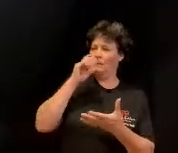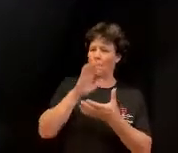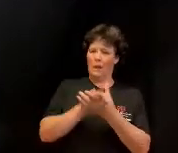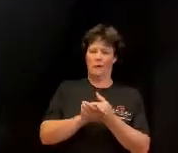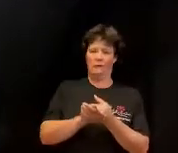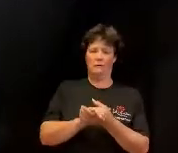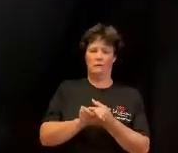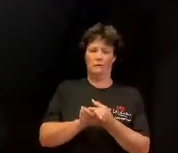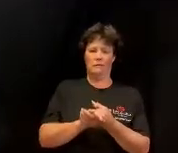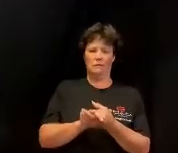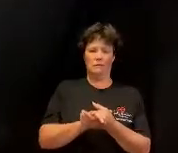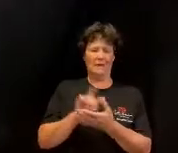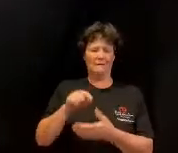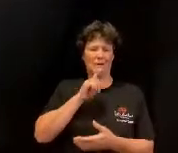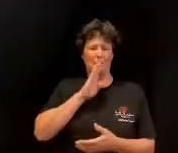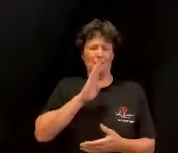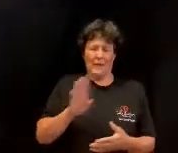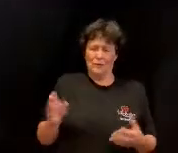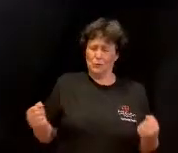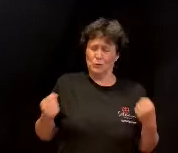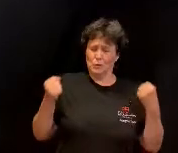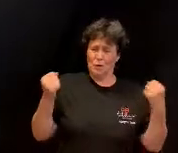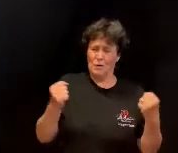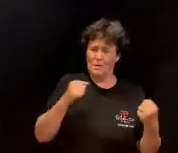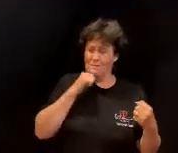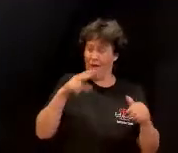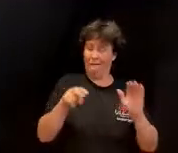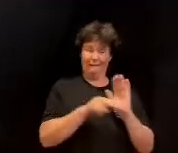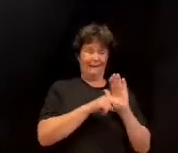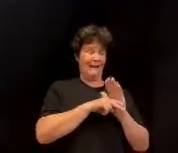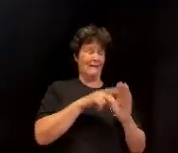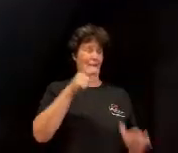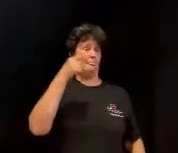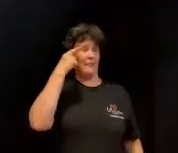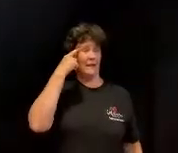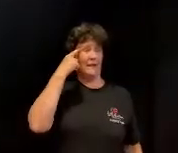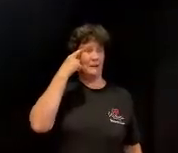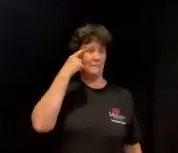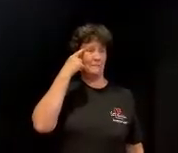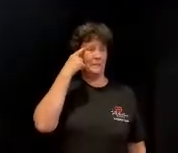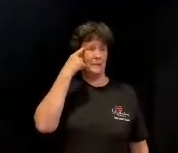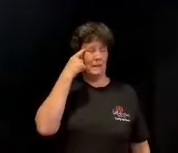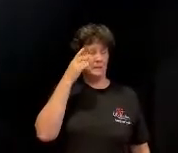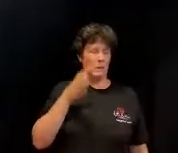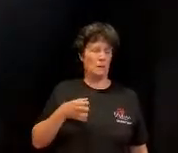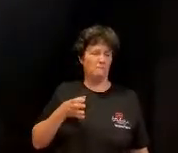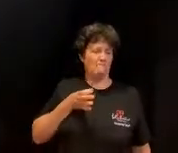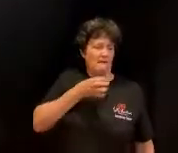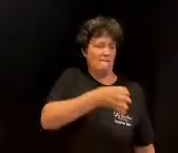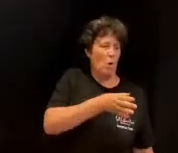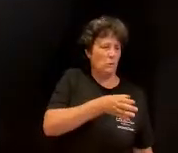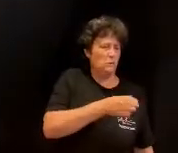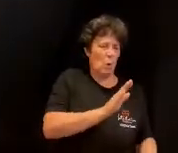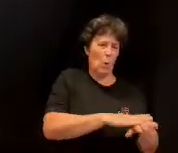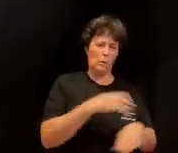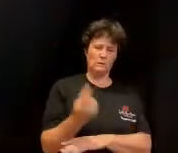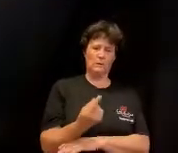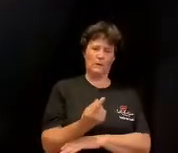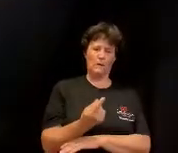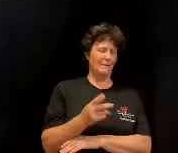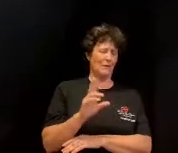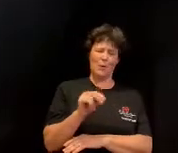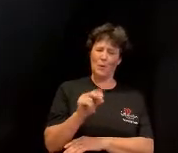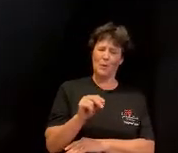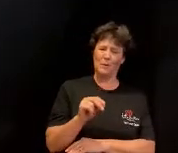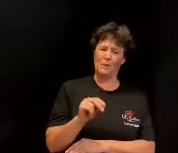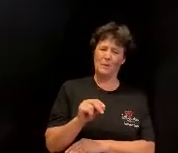believe. And we don't have to be negative about it. We don't have to go here and push it down somebody's throat. I don't have to do it like that. But I certainly